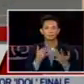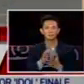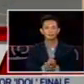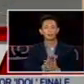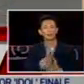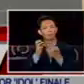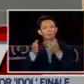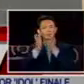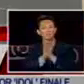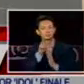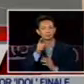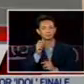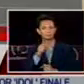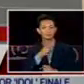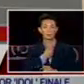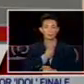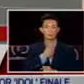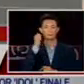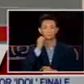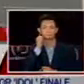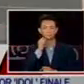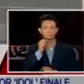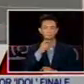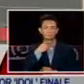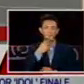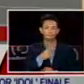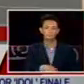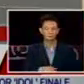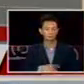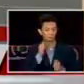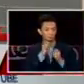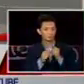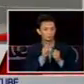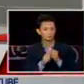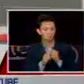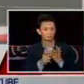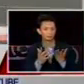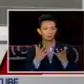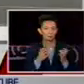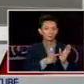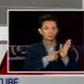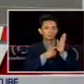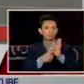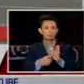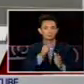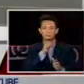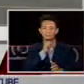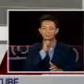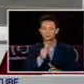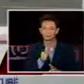to ask you, what the Chief Justice did, does this mean in a way it's a signal that he is not going to take